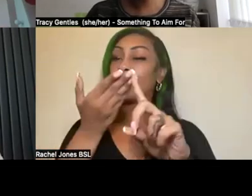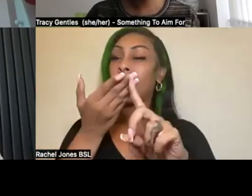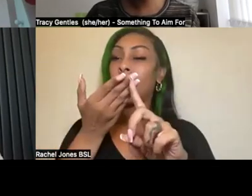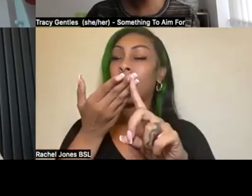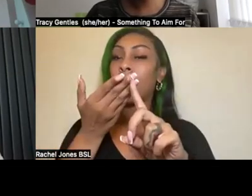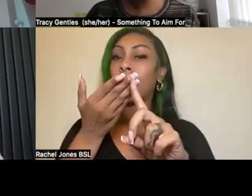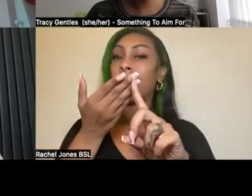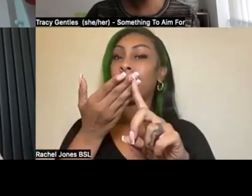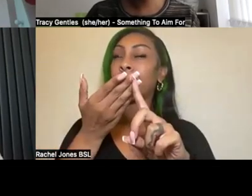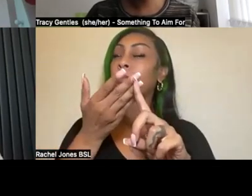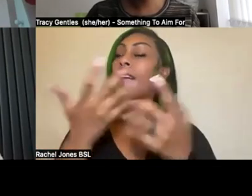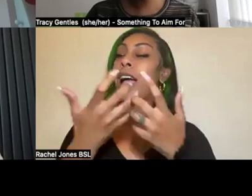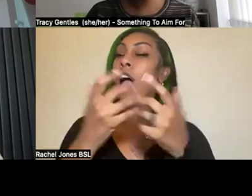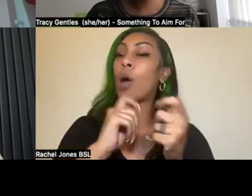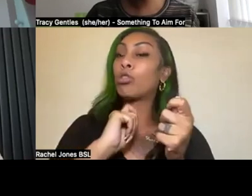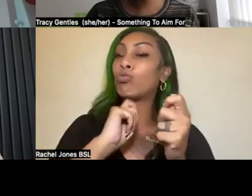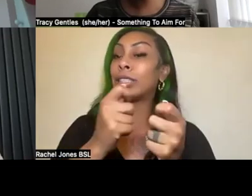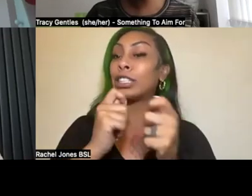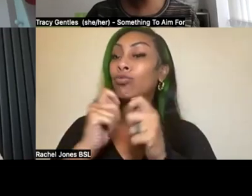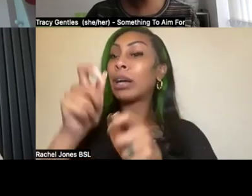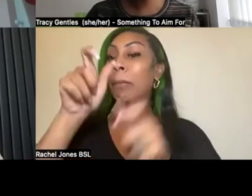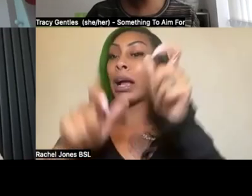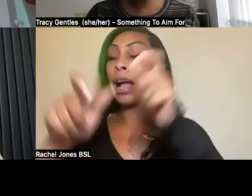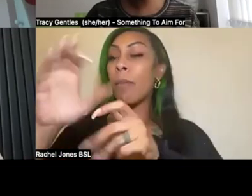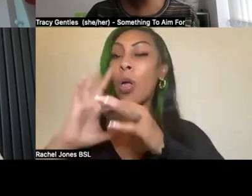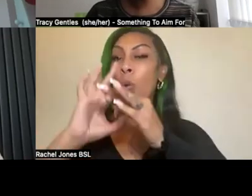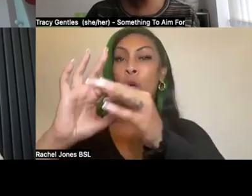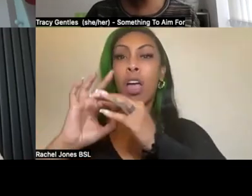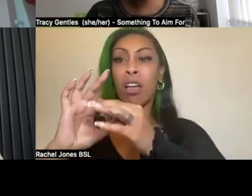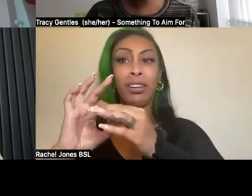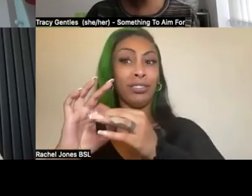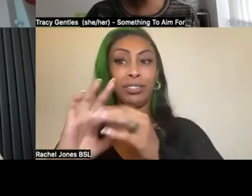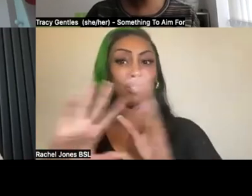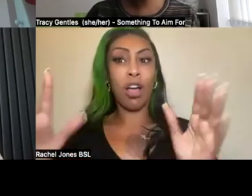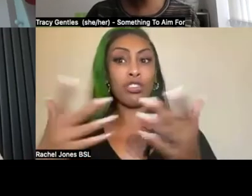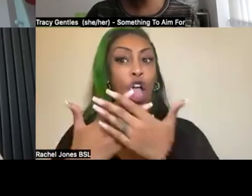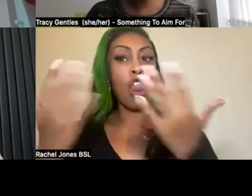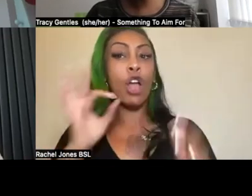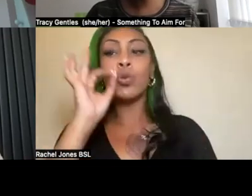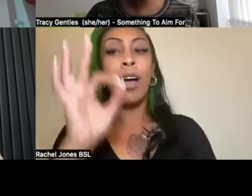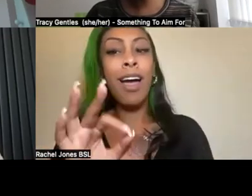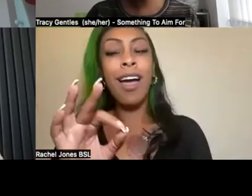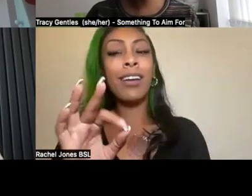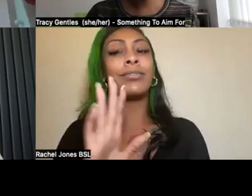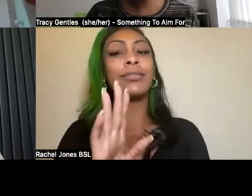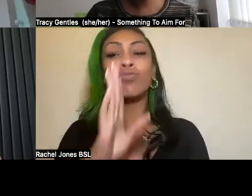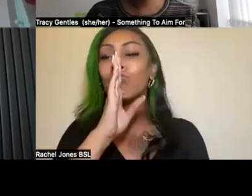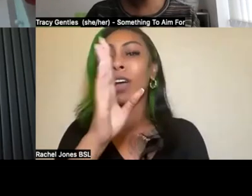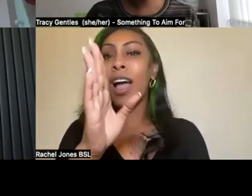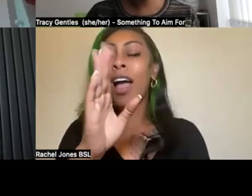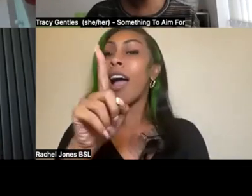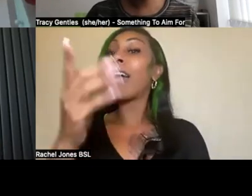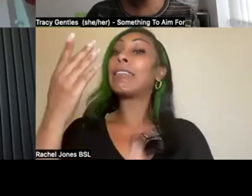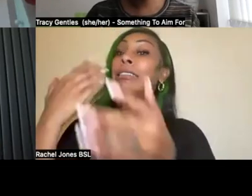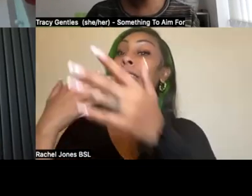how we're treating people we're working with isn't too much to ask. And that that's what I think we as freelancers might